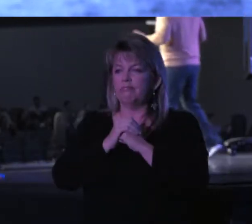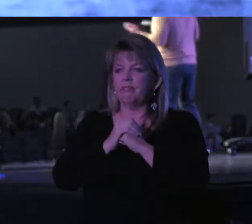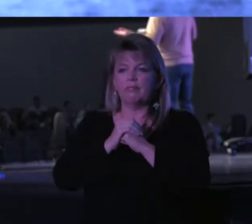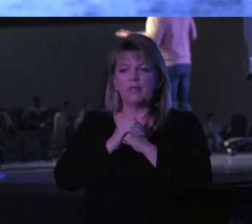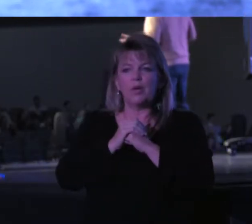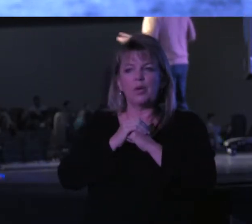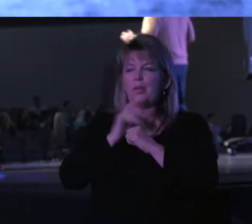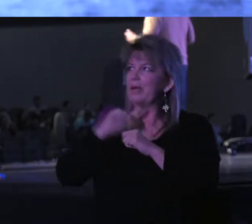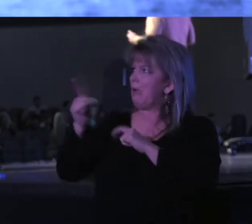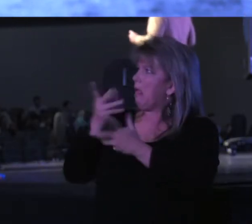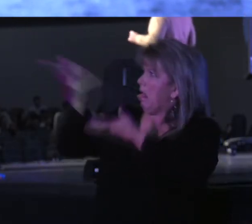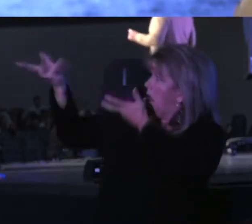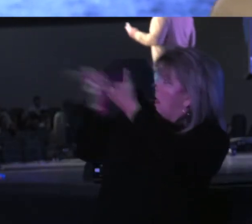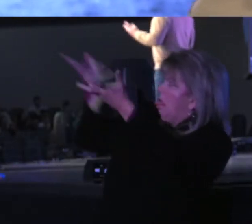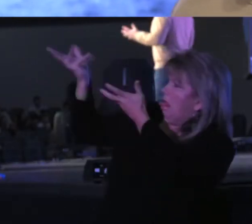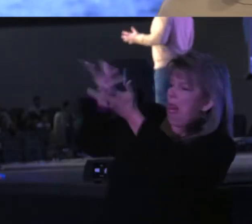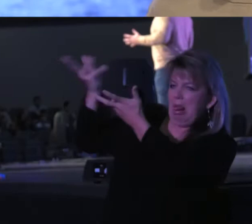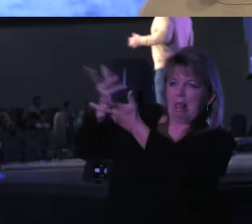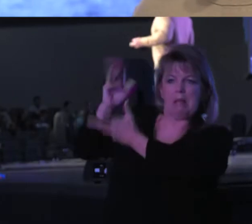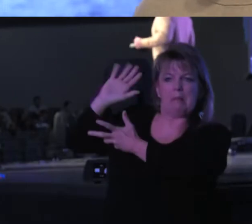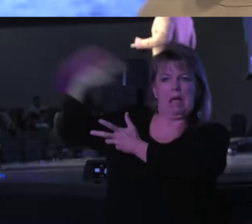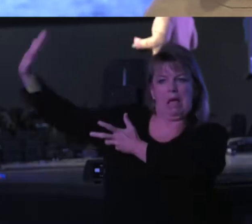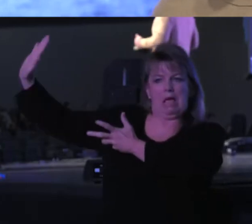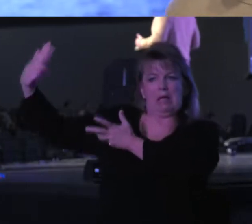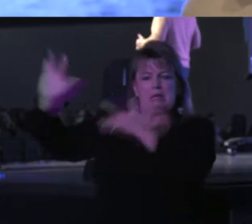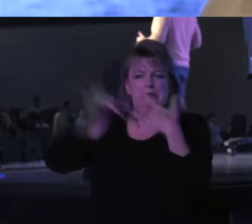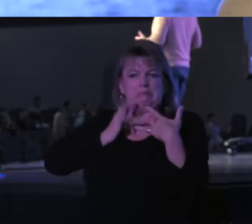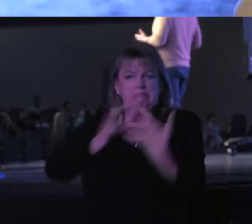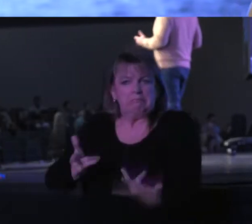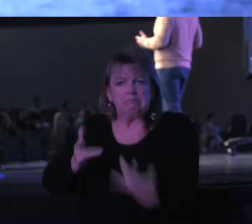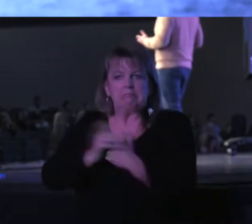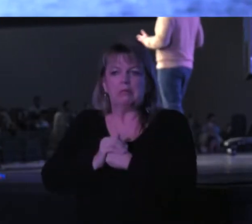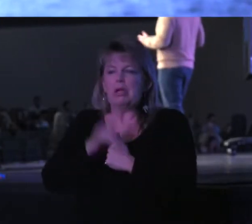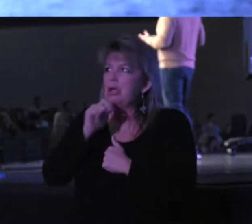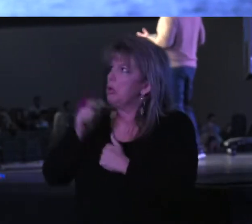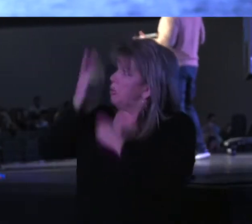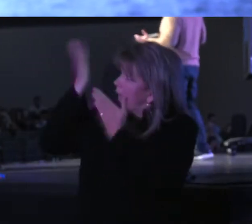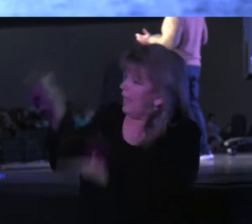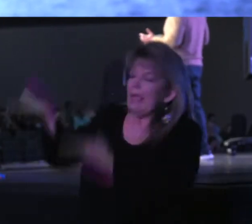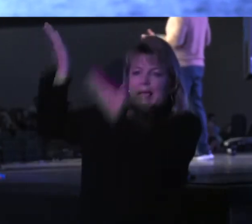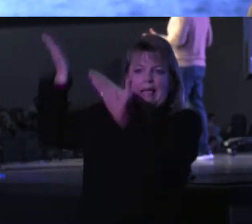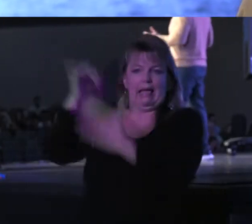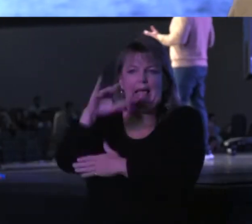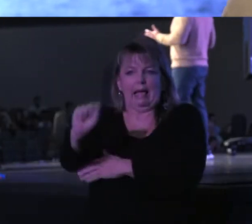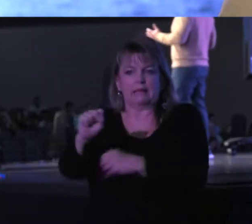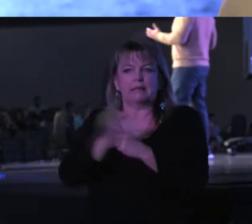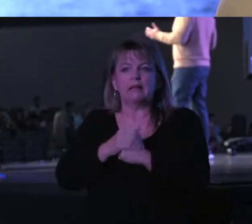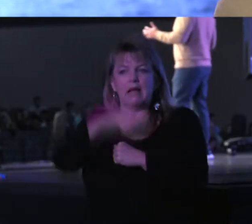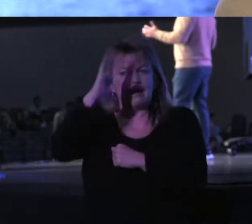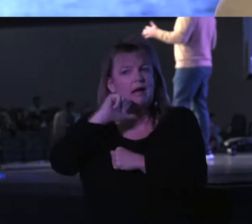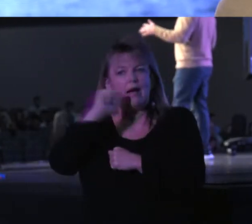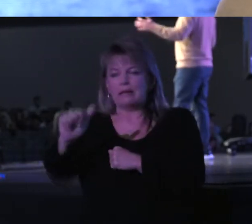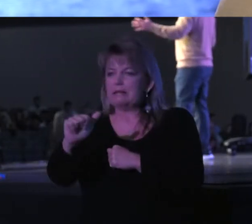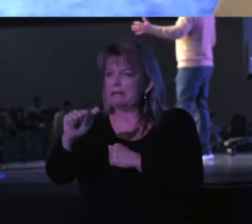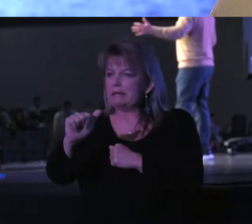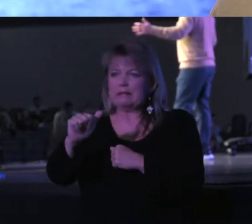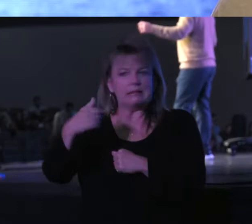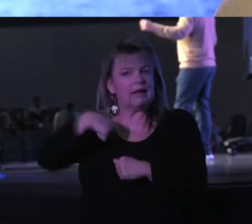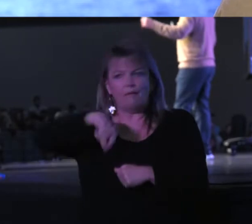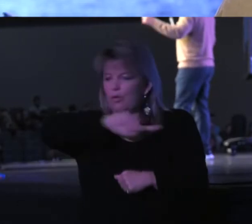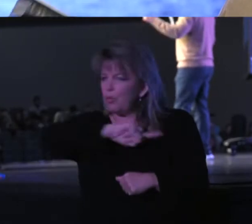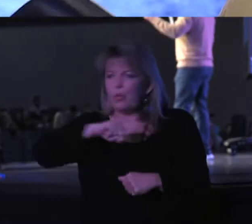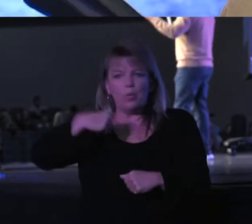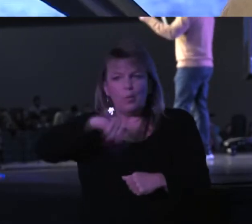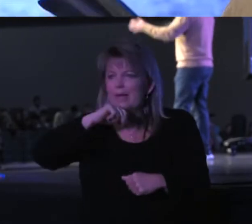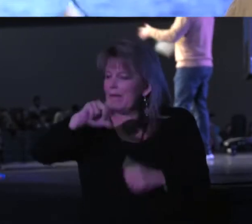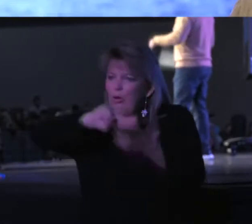to negotiate about his nature, about who he is. God is not for us to define,